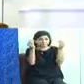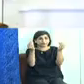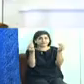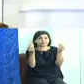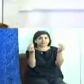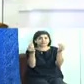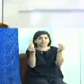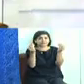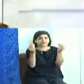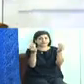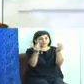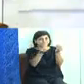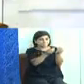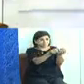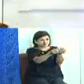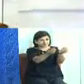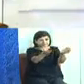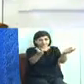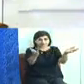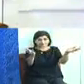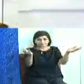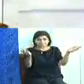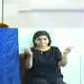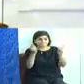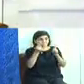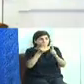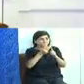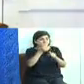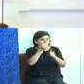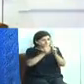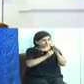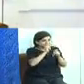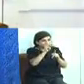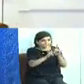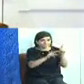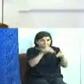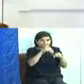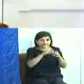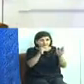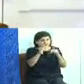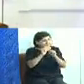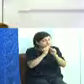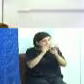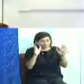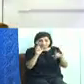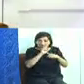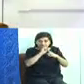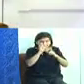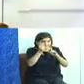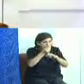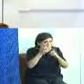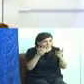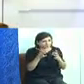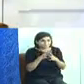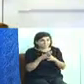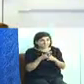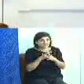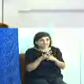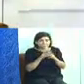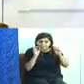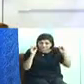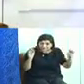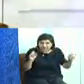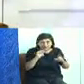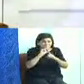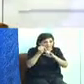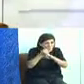And he passed it to everyone in the room without condition. No